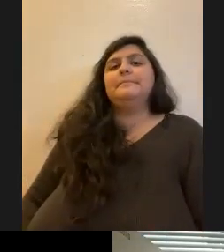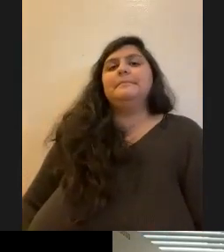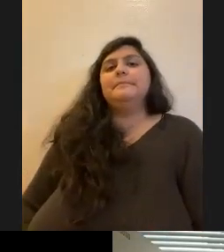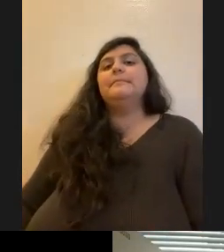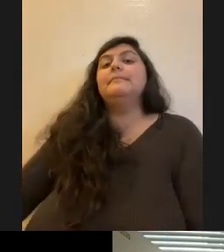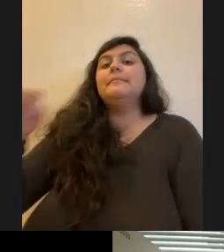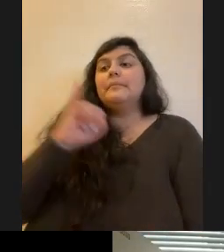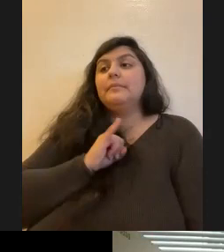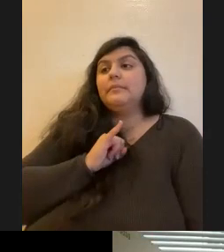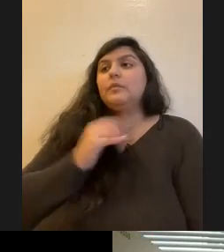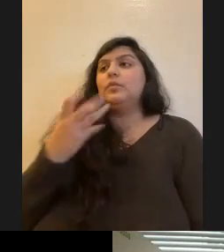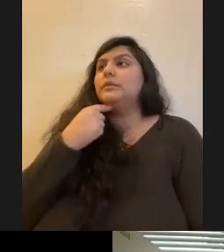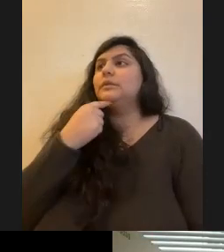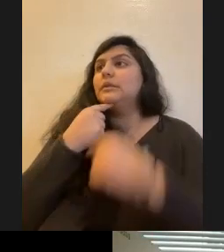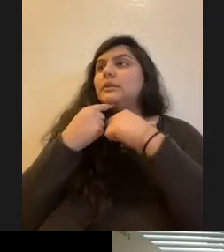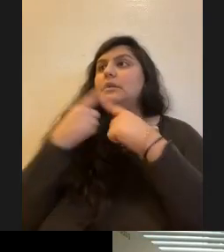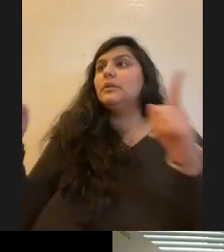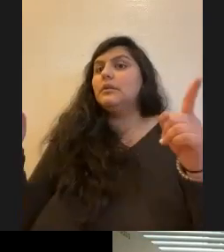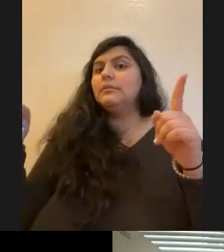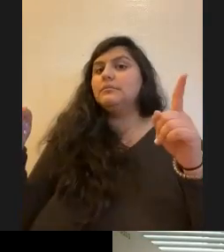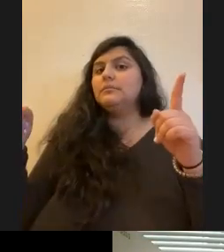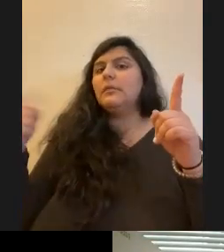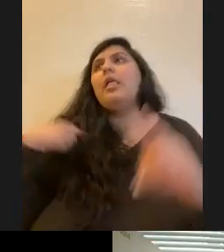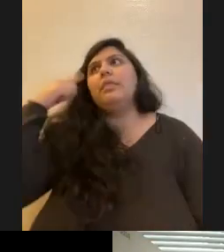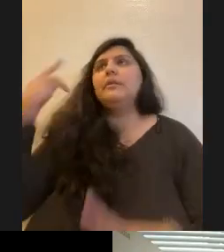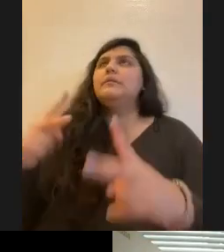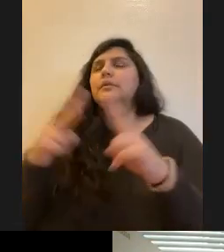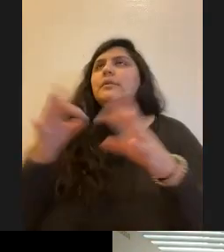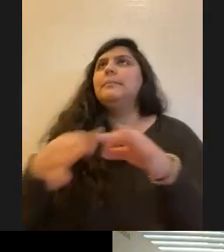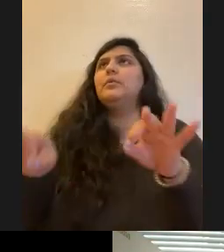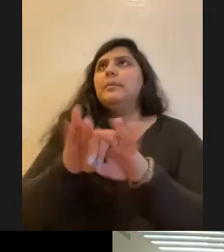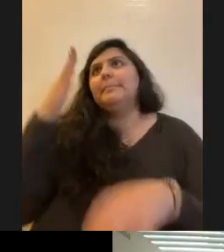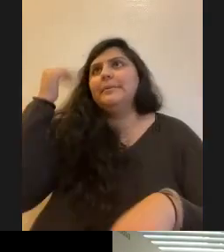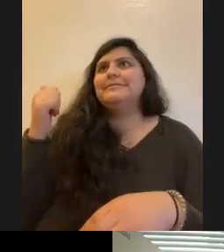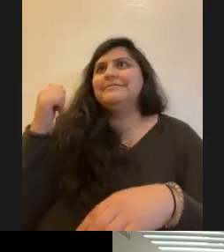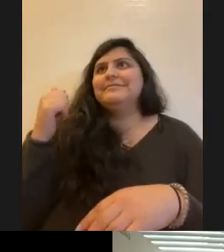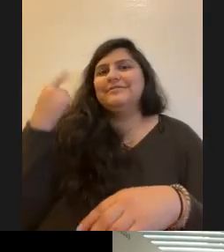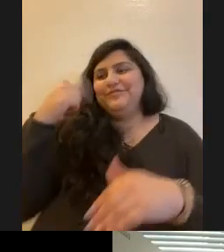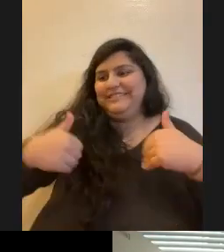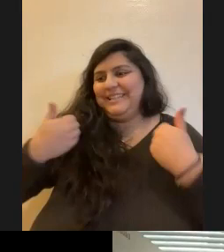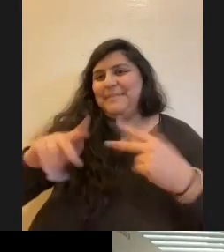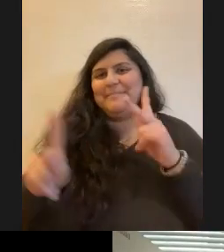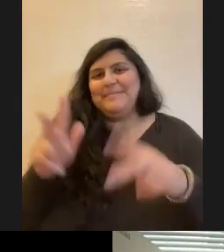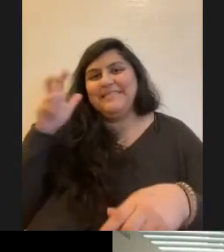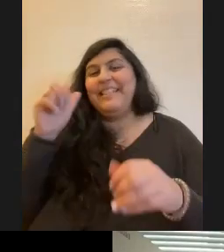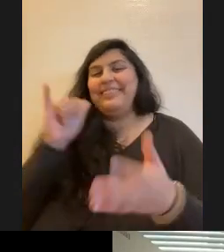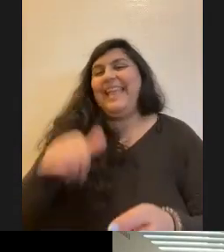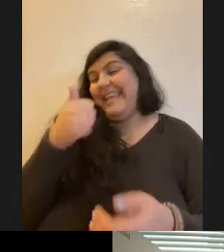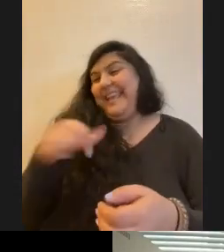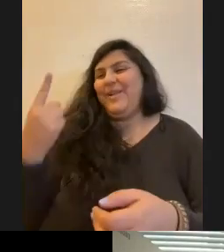I would tell everyone that I think it's really important, especially for younger people, to hear that anyone could be a